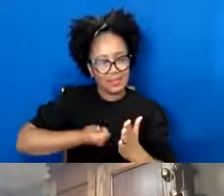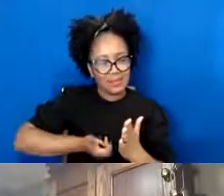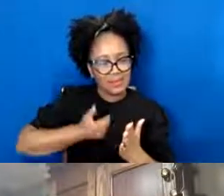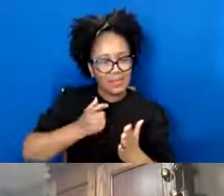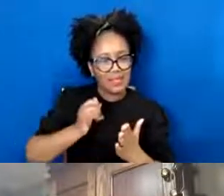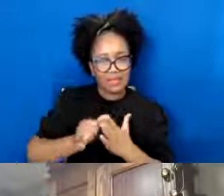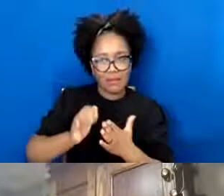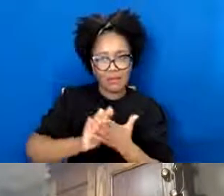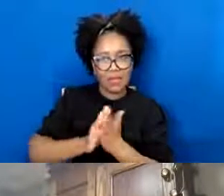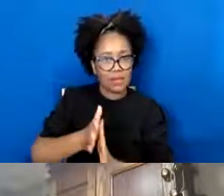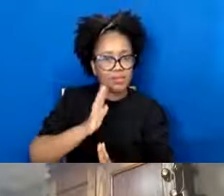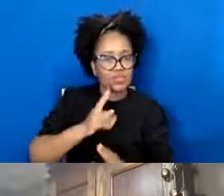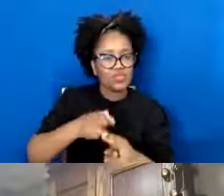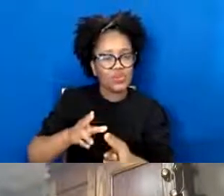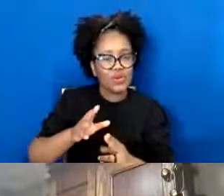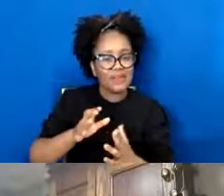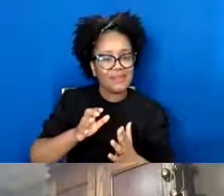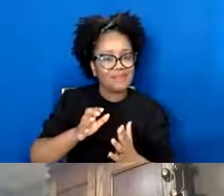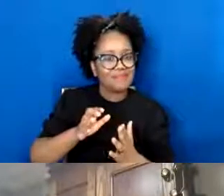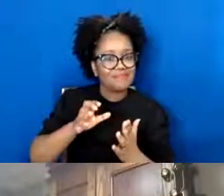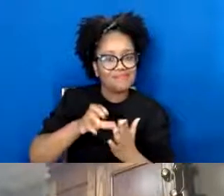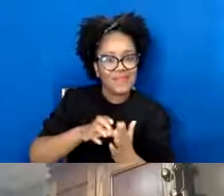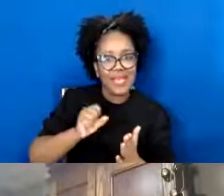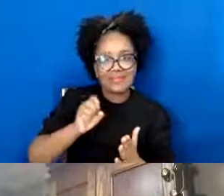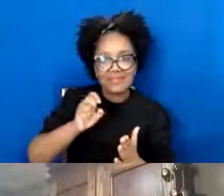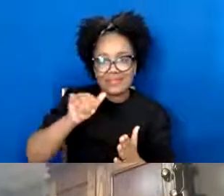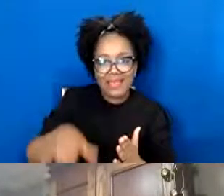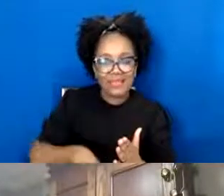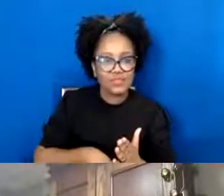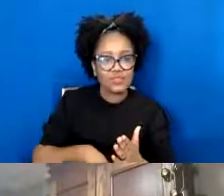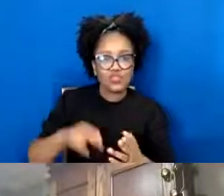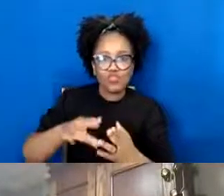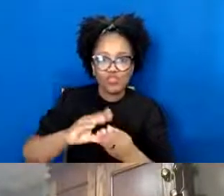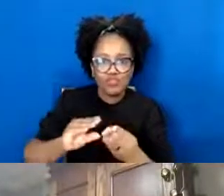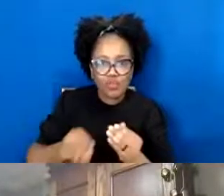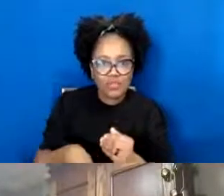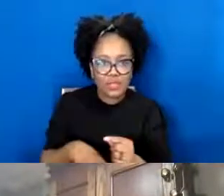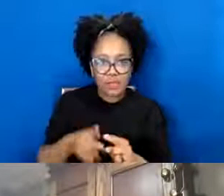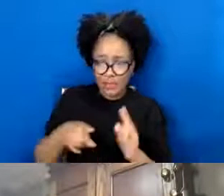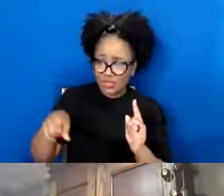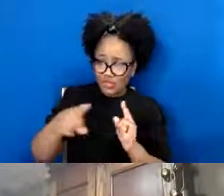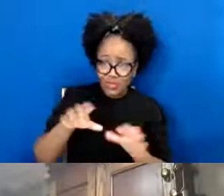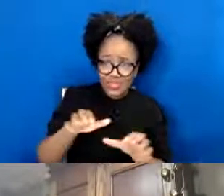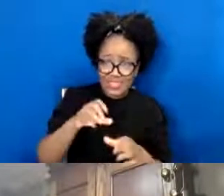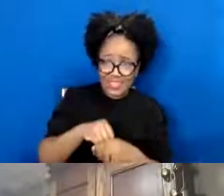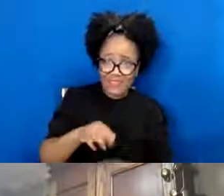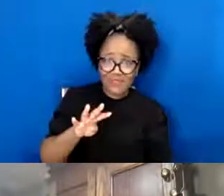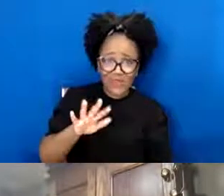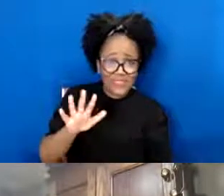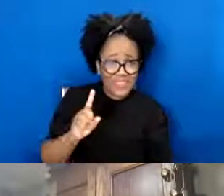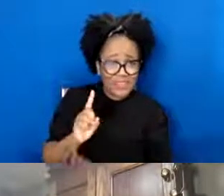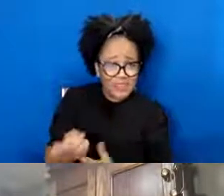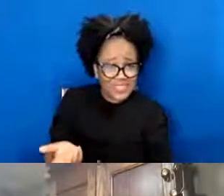in less than 45 minutes is create whole pieces that moved me. And I know moved a lot of other people in